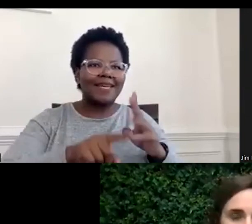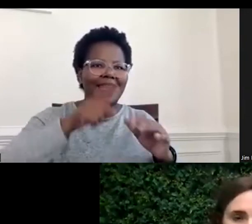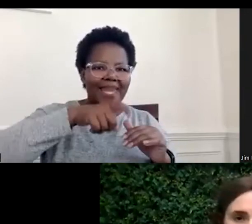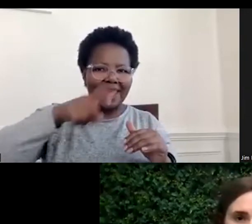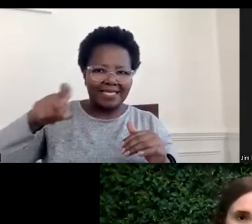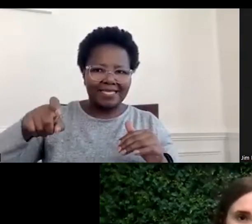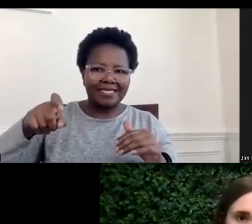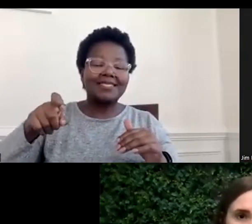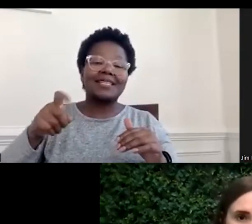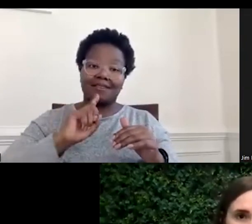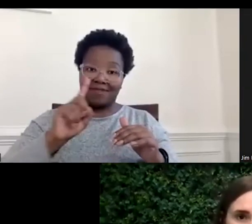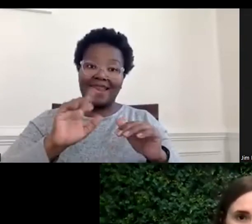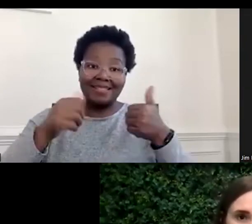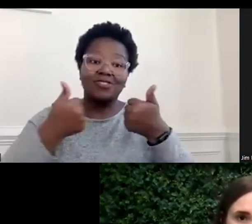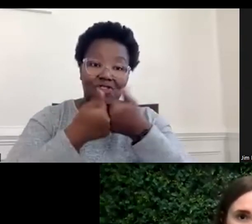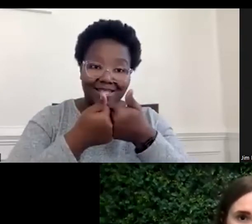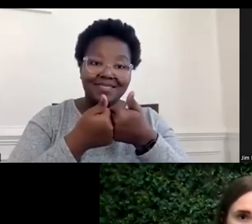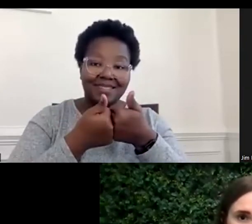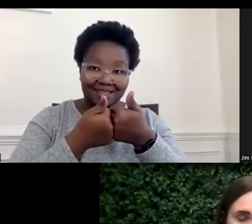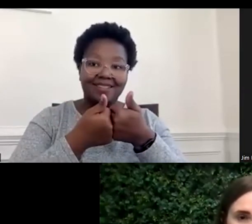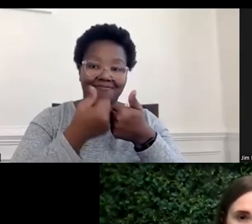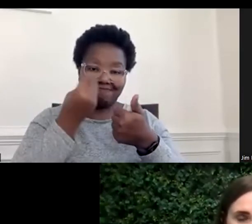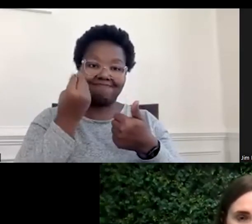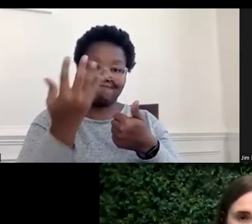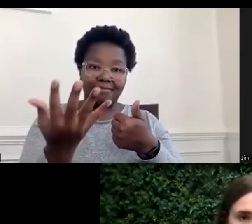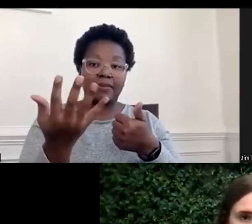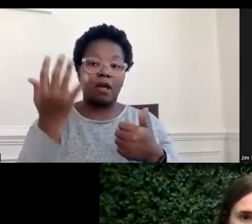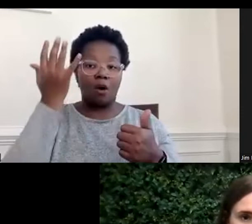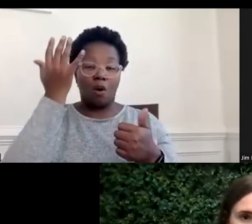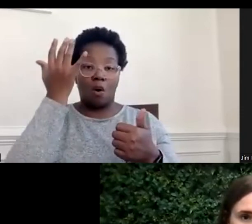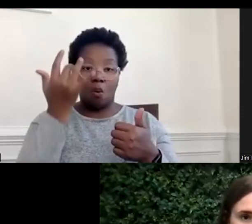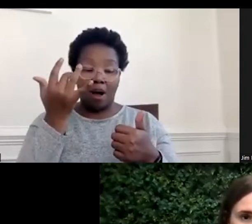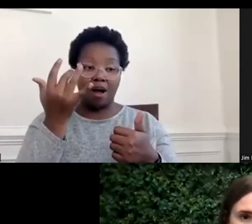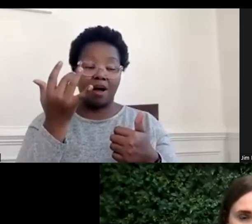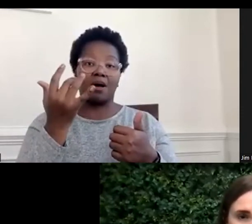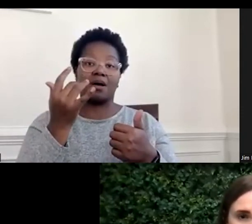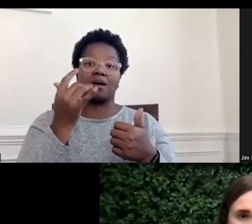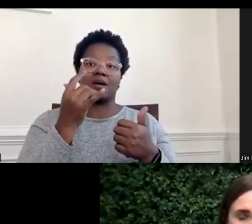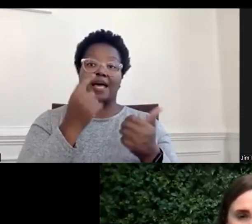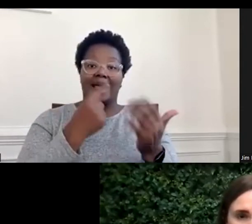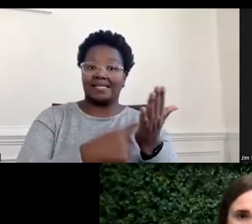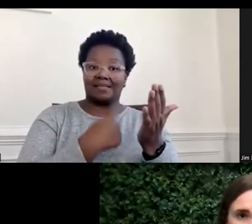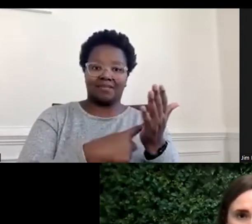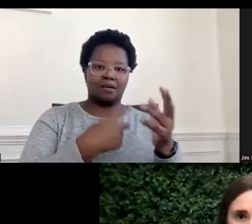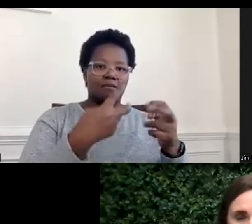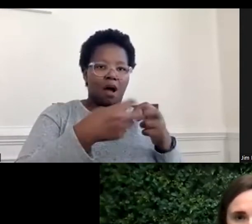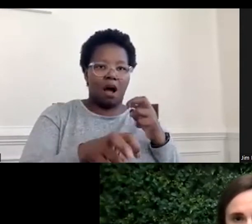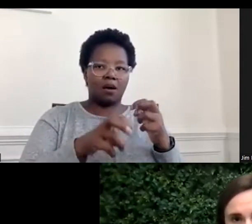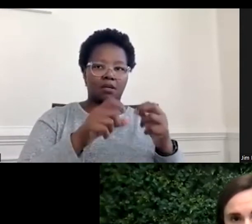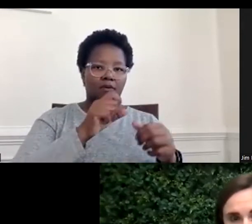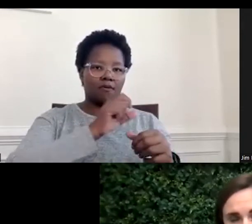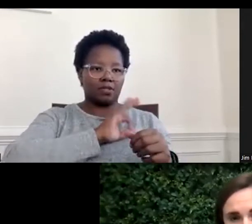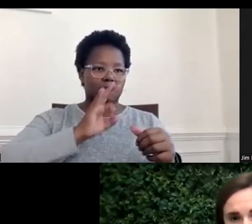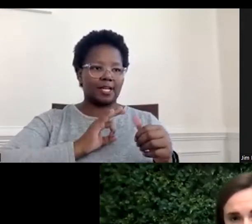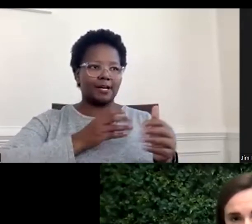it is challenging. That is for sure, because it's sometimes hard to, bring staff aboard